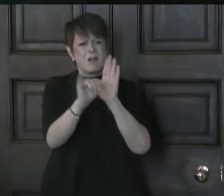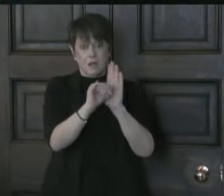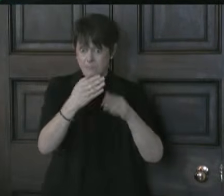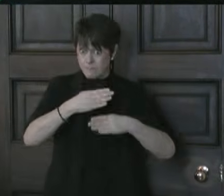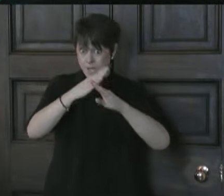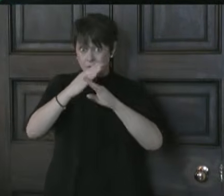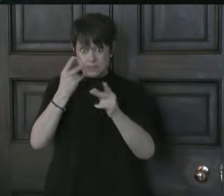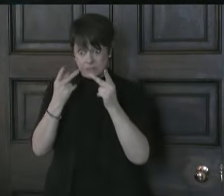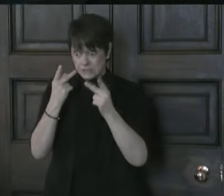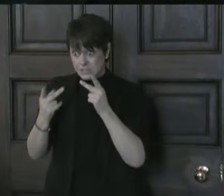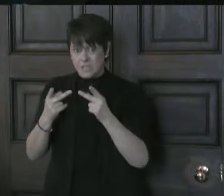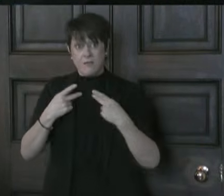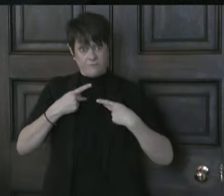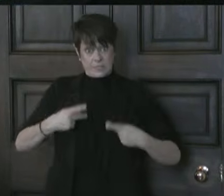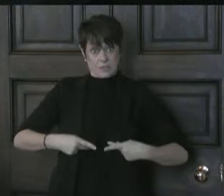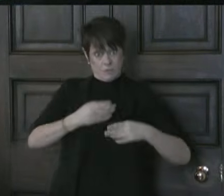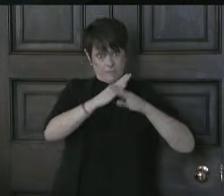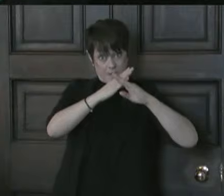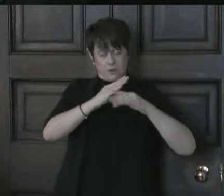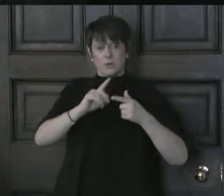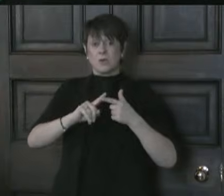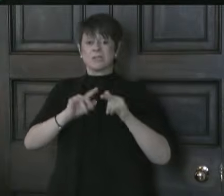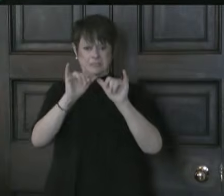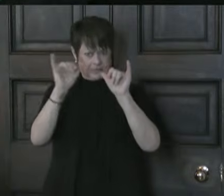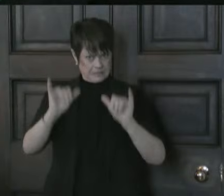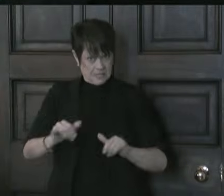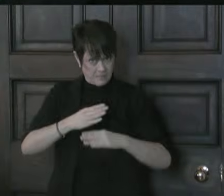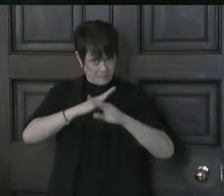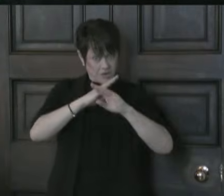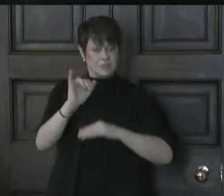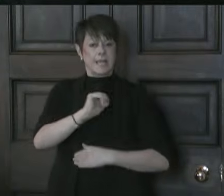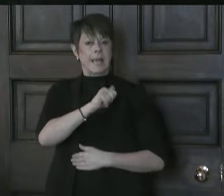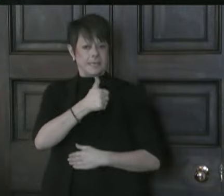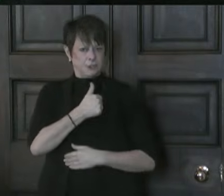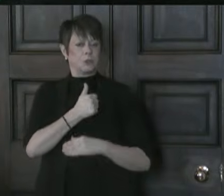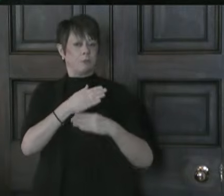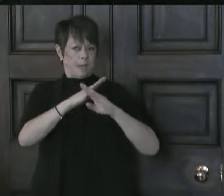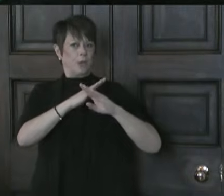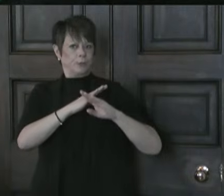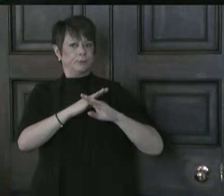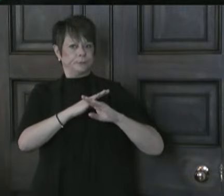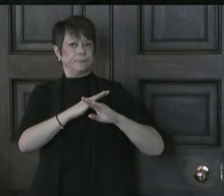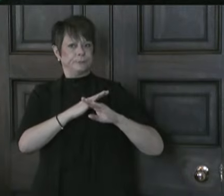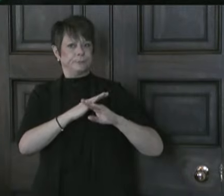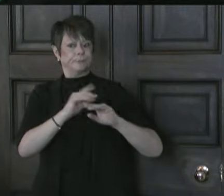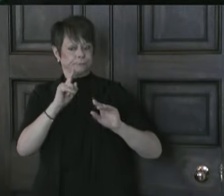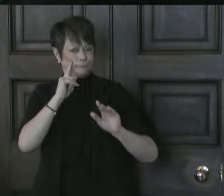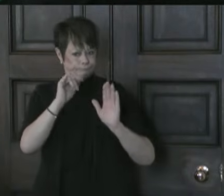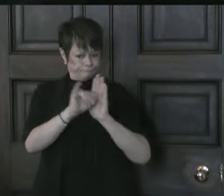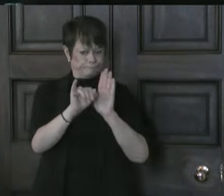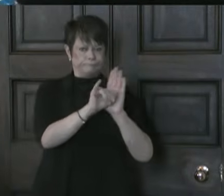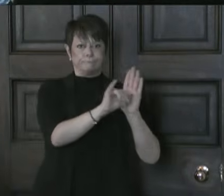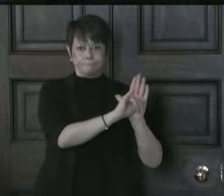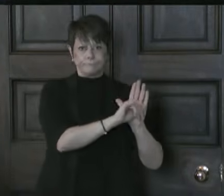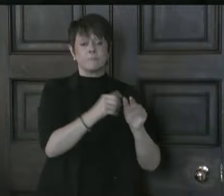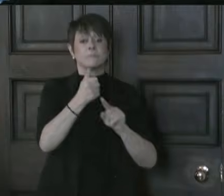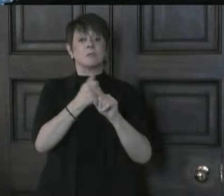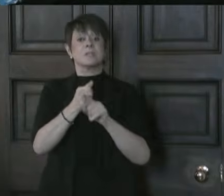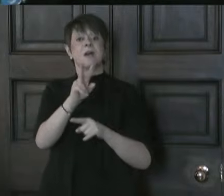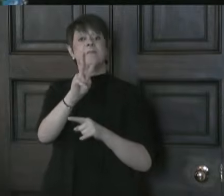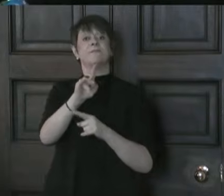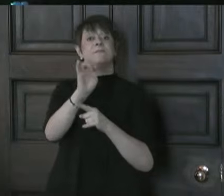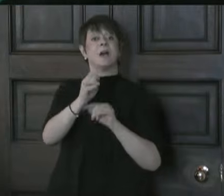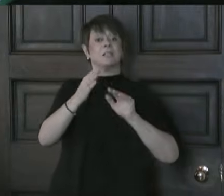that are physical, systemic, and attitudinal. She served as Vice Chairperson